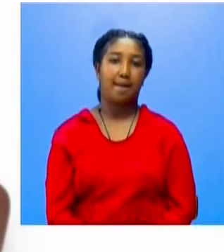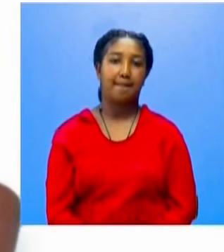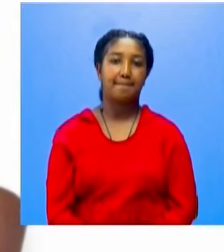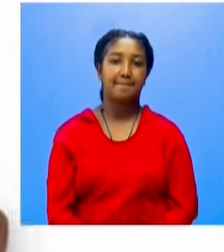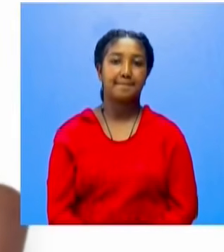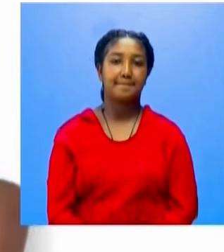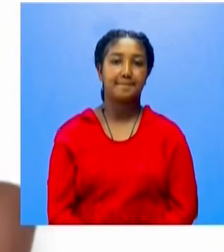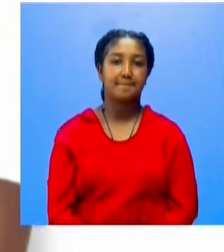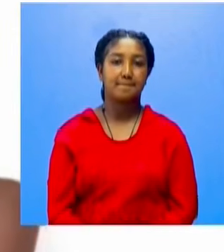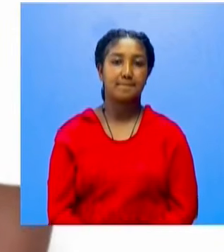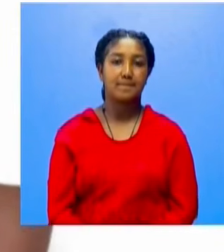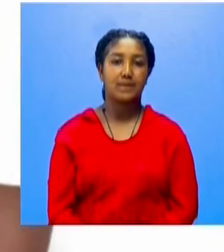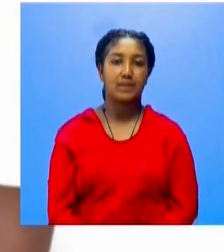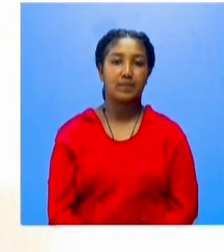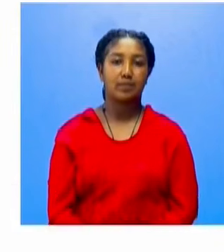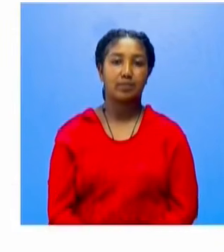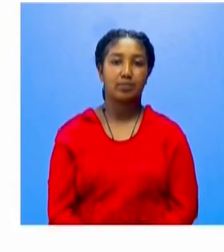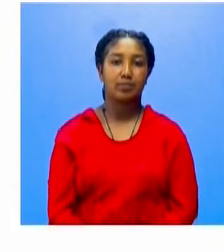the garbage.